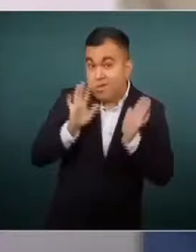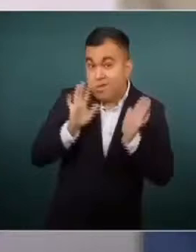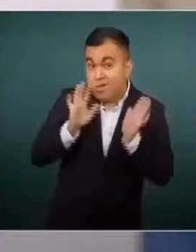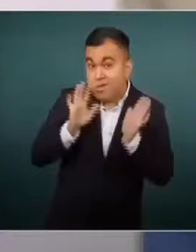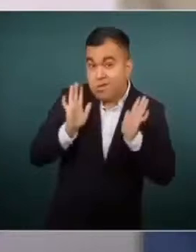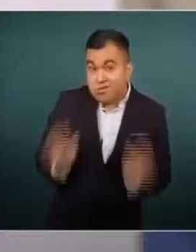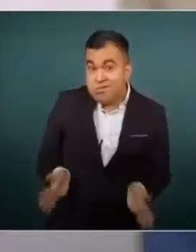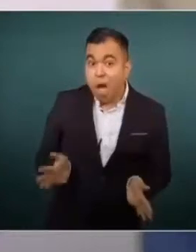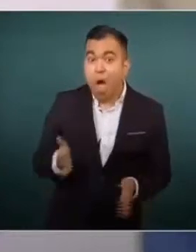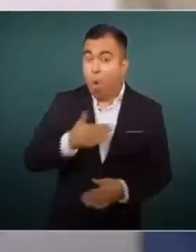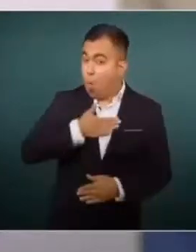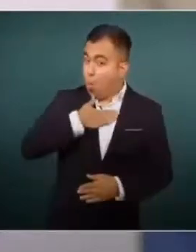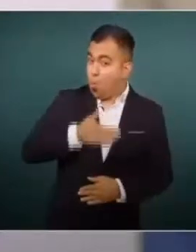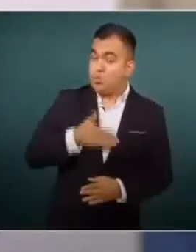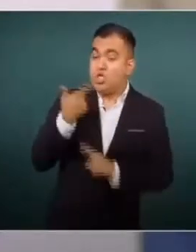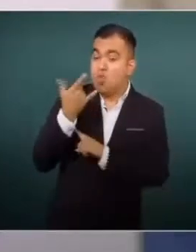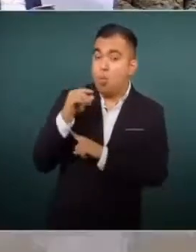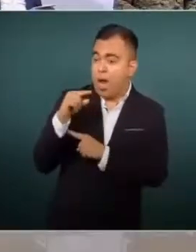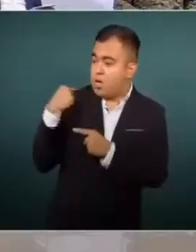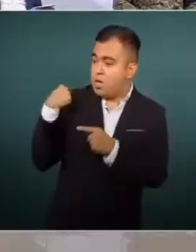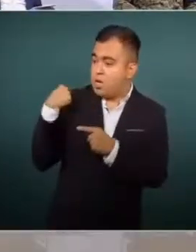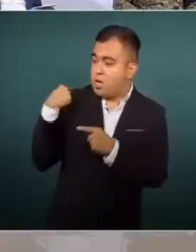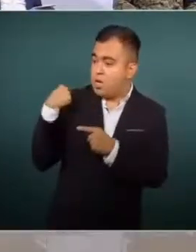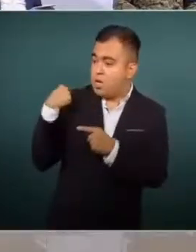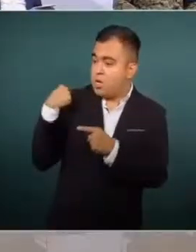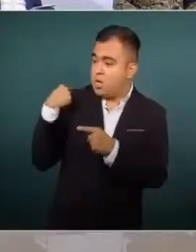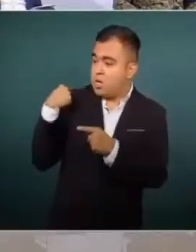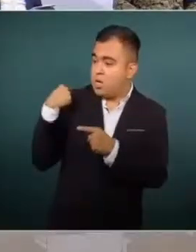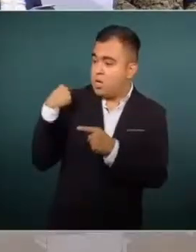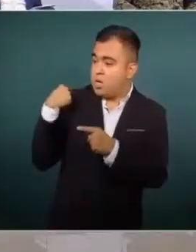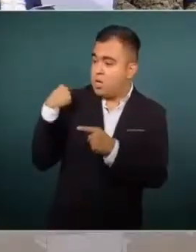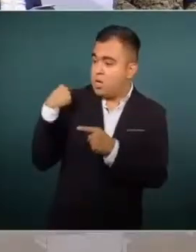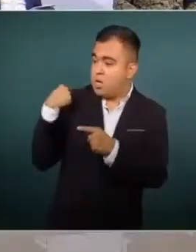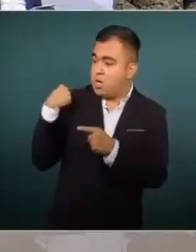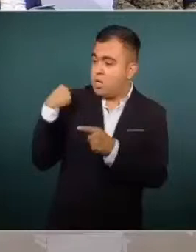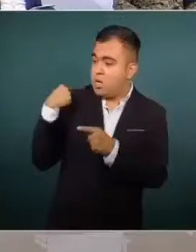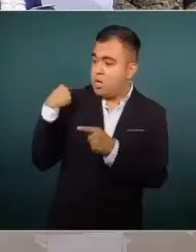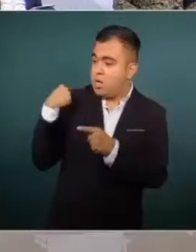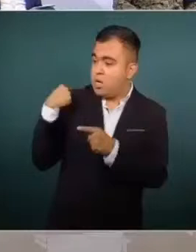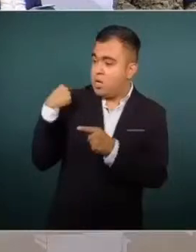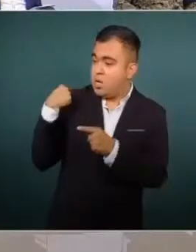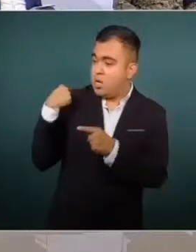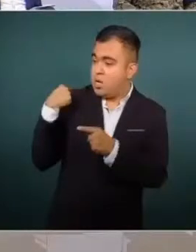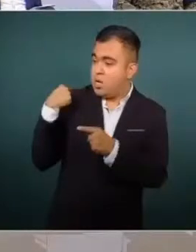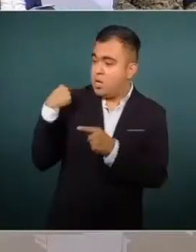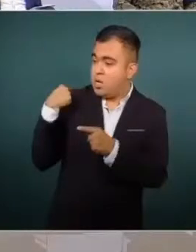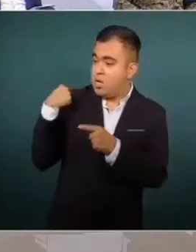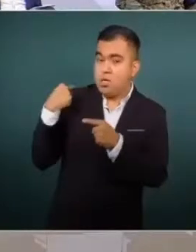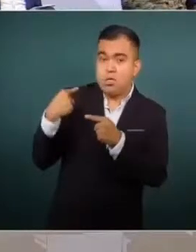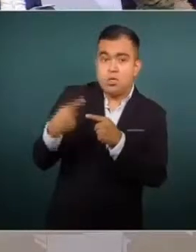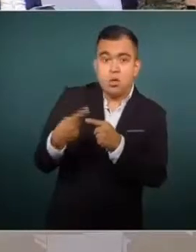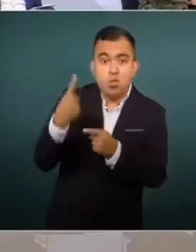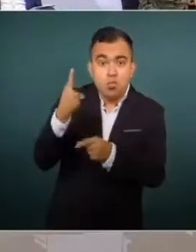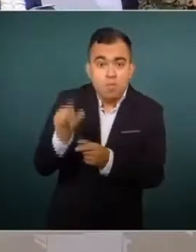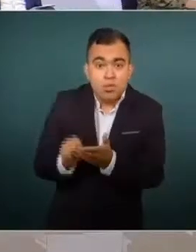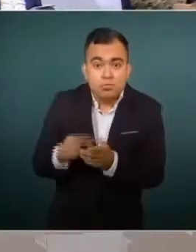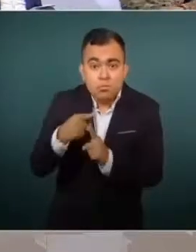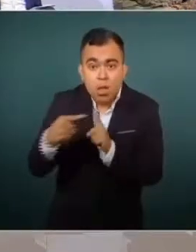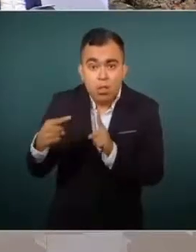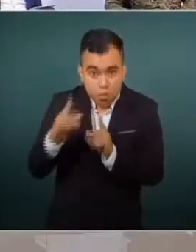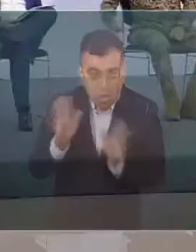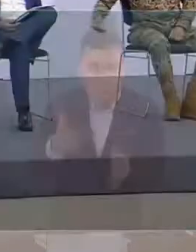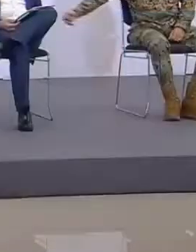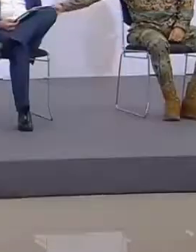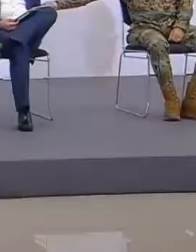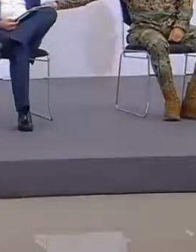for Giovanni, casi mes y medio de lo sucedido? where it's a month and a half since what occurred? Gracias.